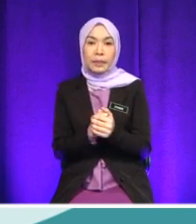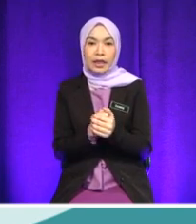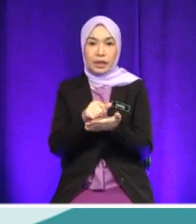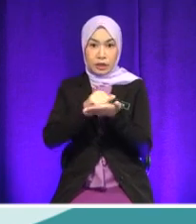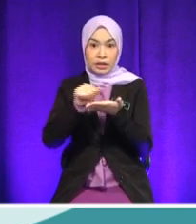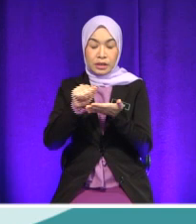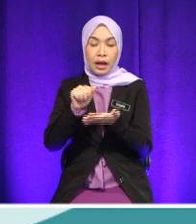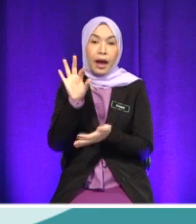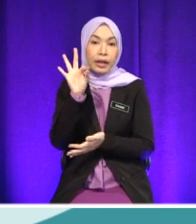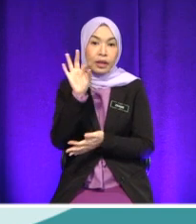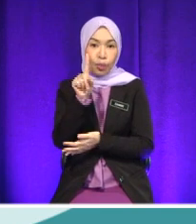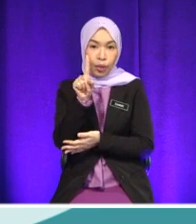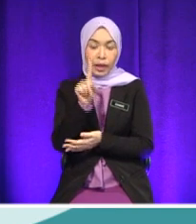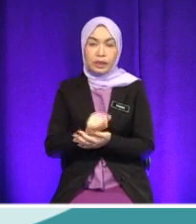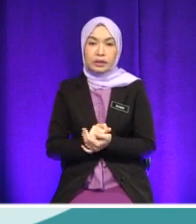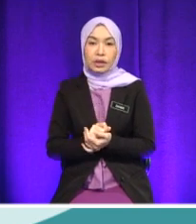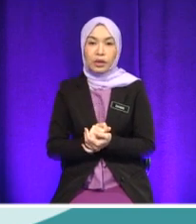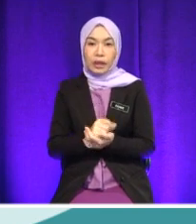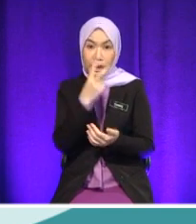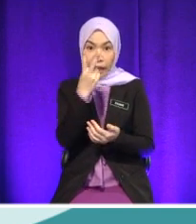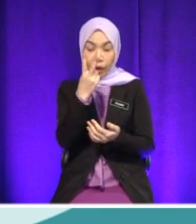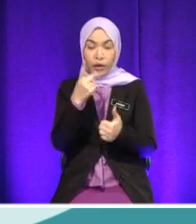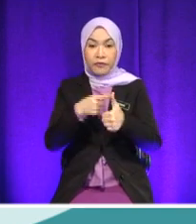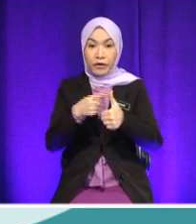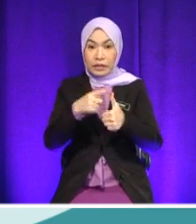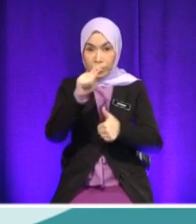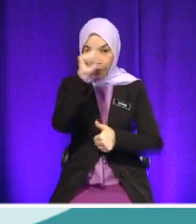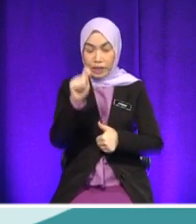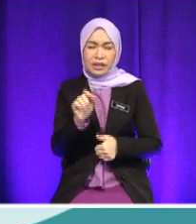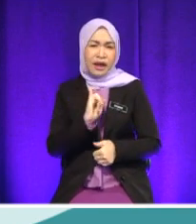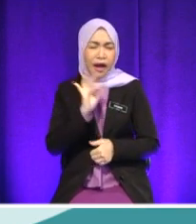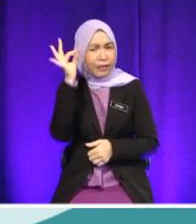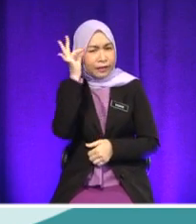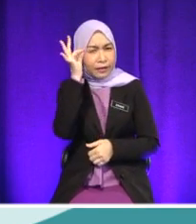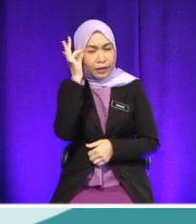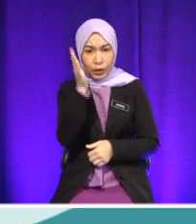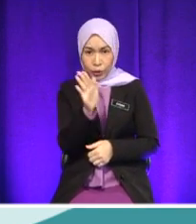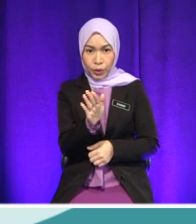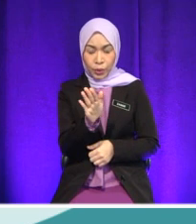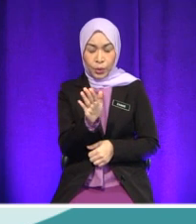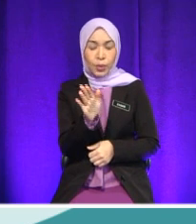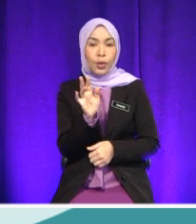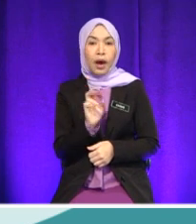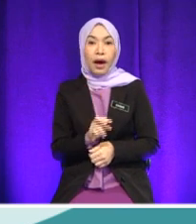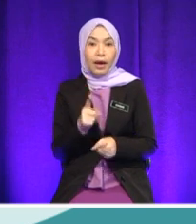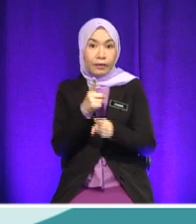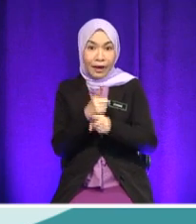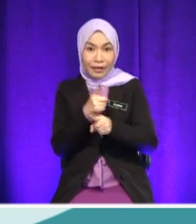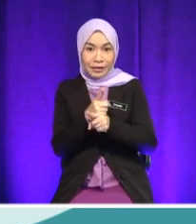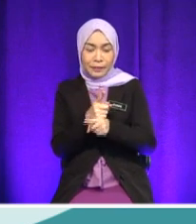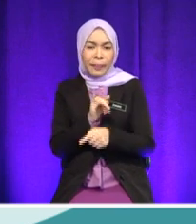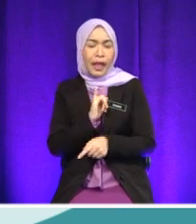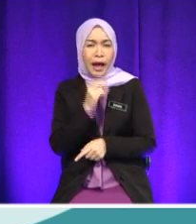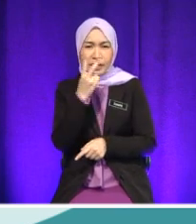first questions. Okay, I think you are right that, okay, something else. The second questions, I see what you